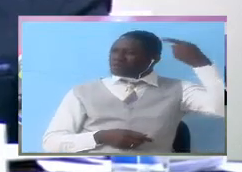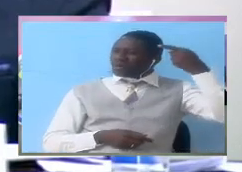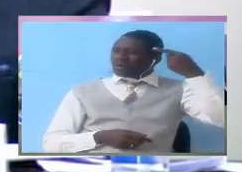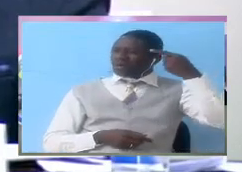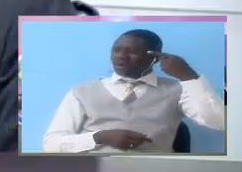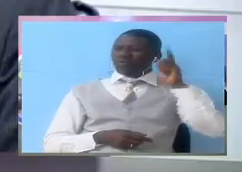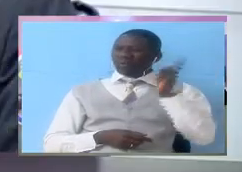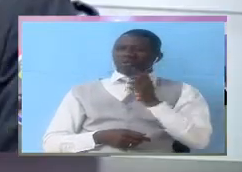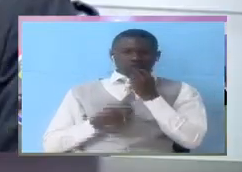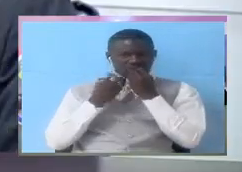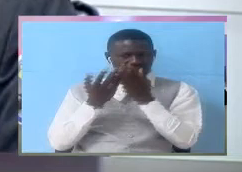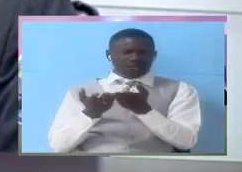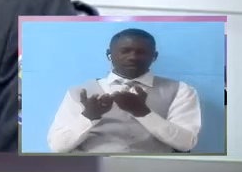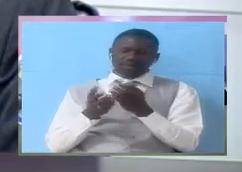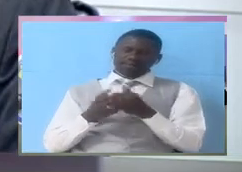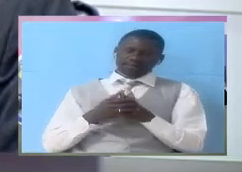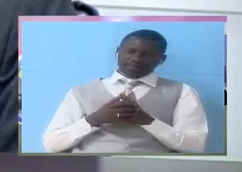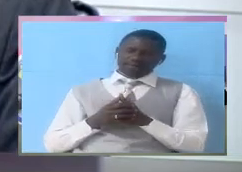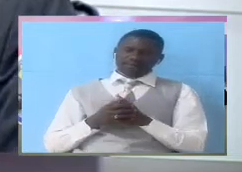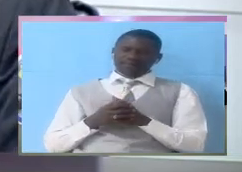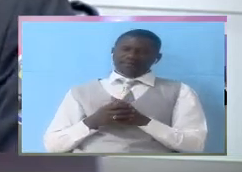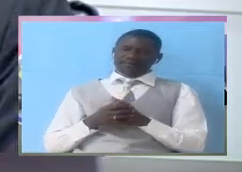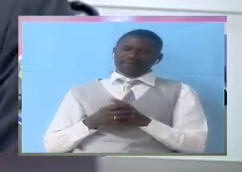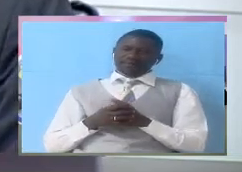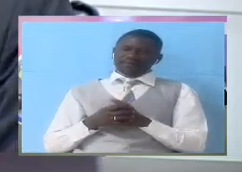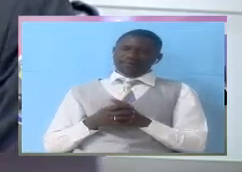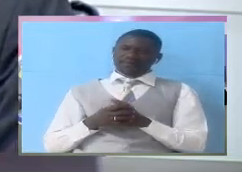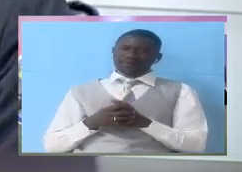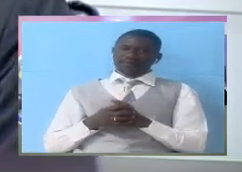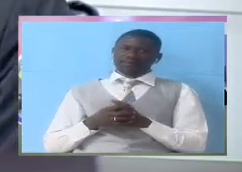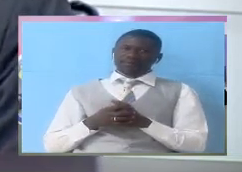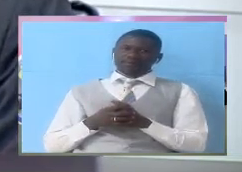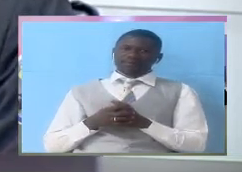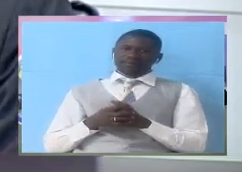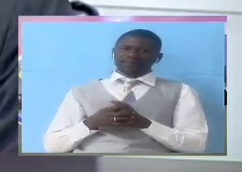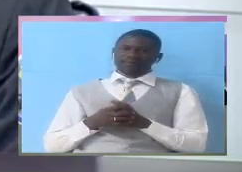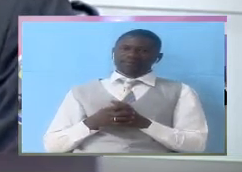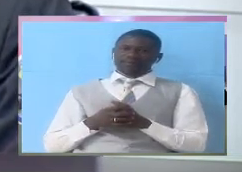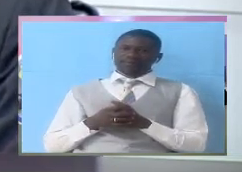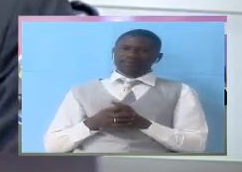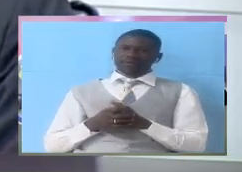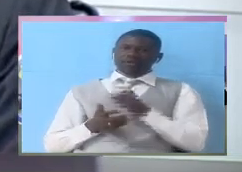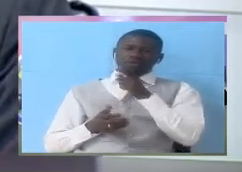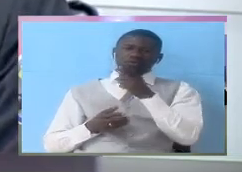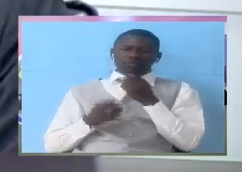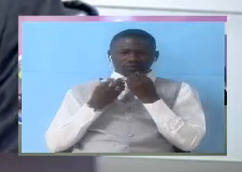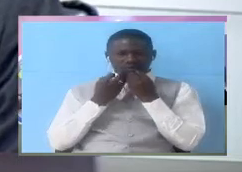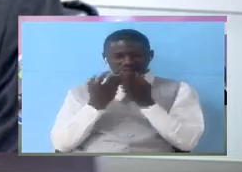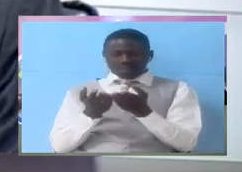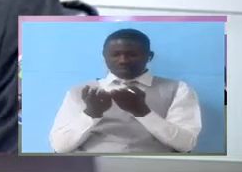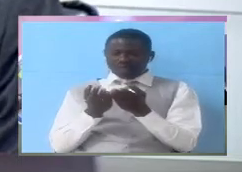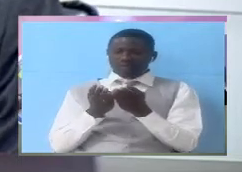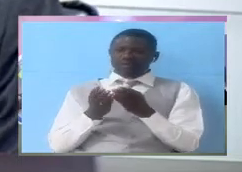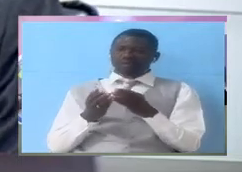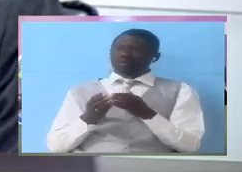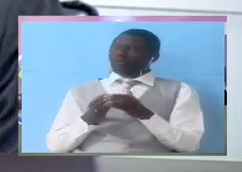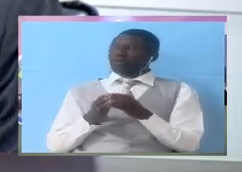you have said. Ma nge jema xalat fatale ko yi nga xamne lool nga wax. You have said the work